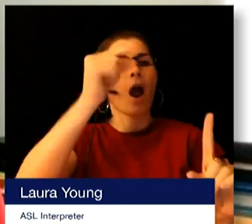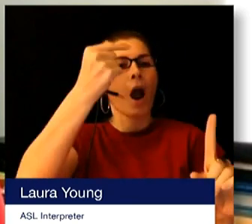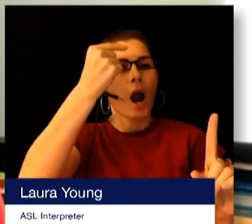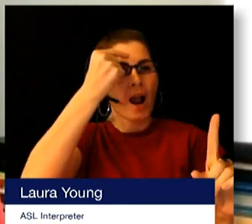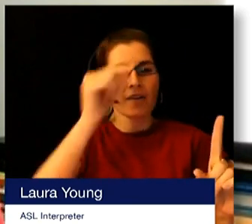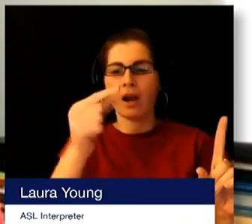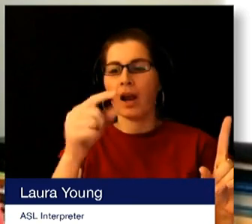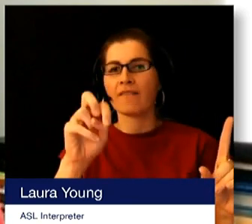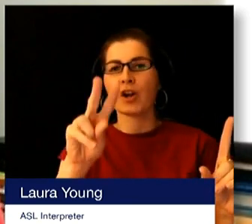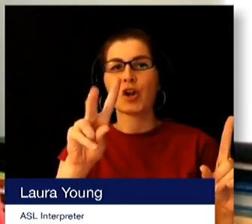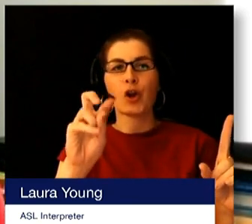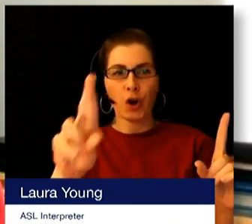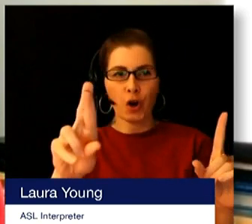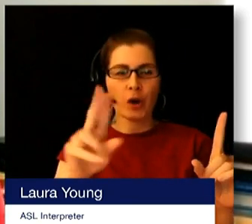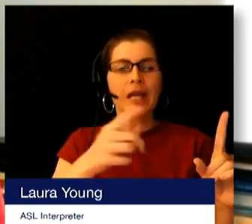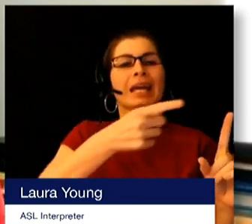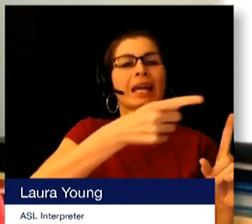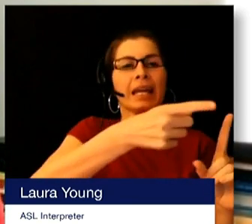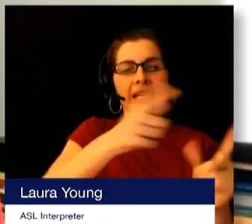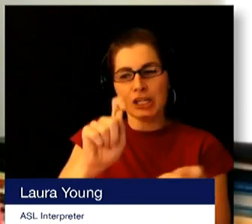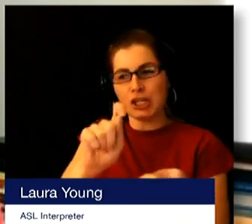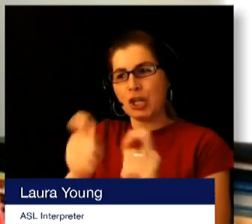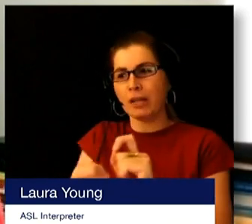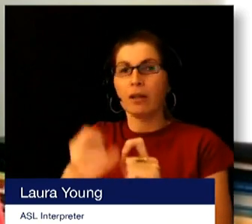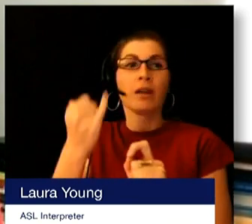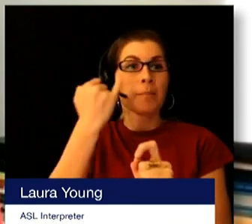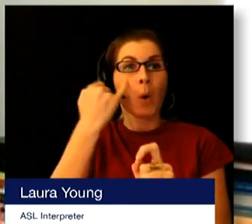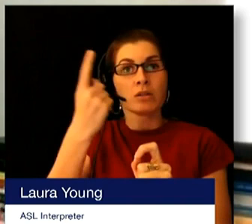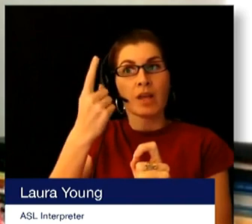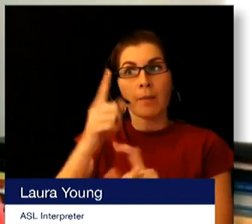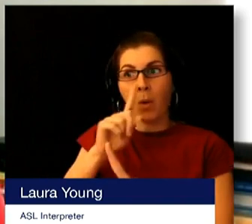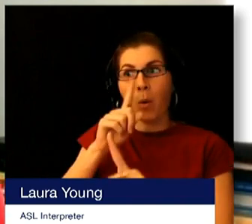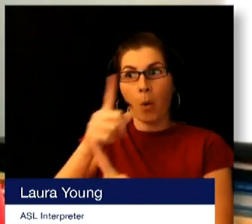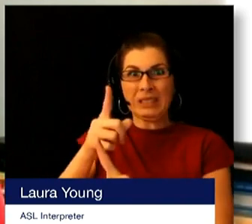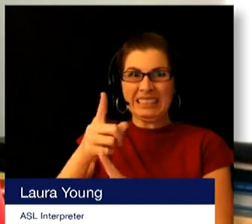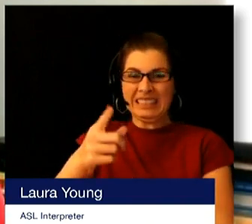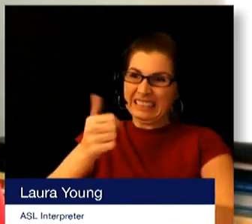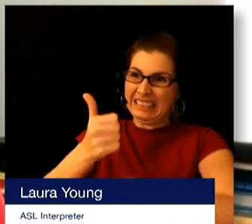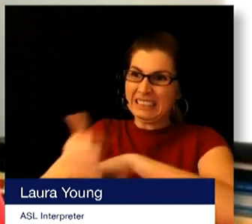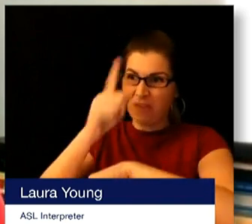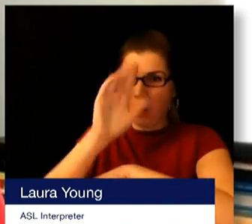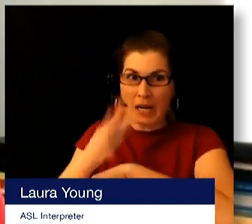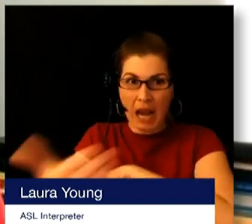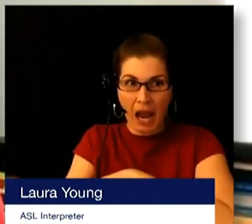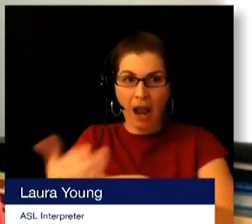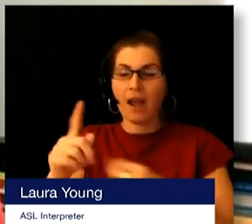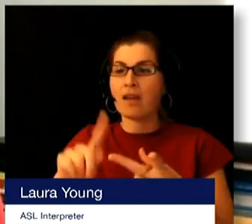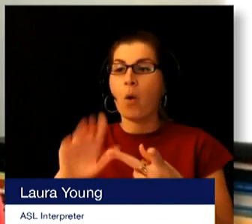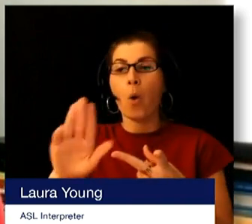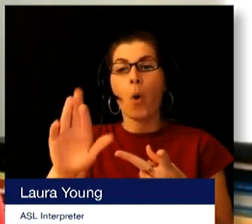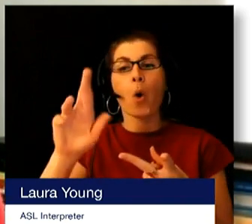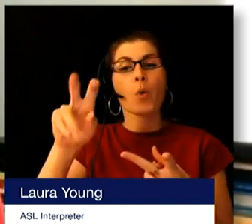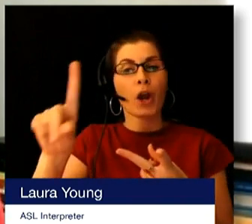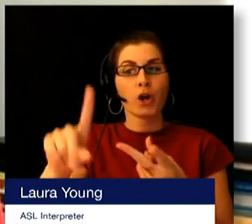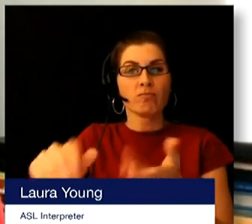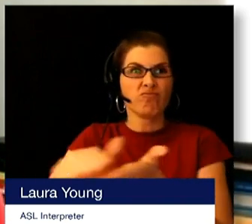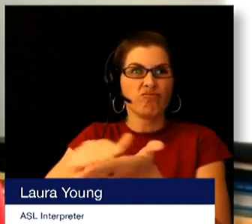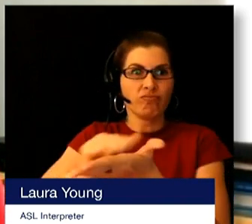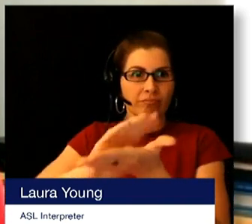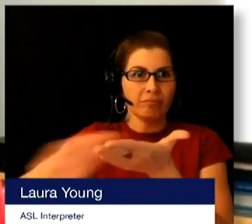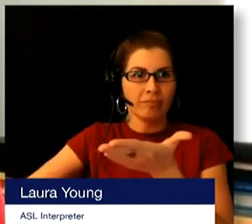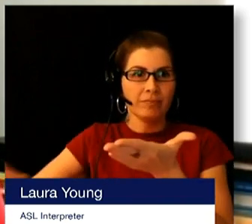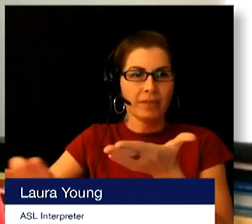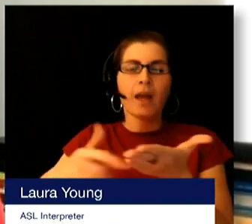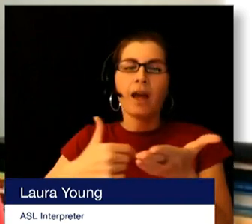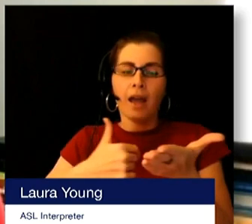a sentence, they can commute a death sentence, or they can completely pardon or expunge your record. For me, I was